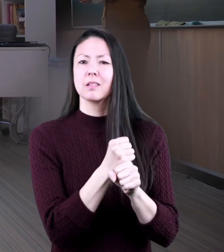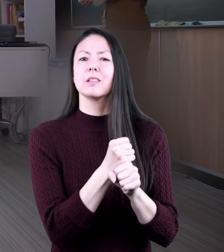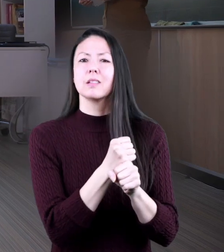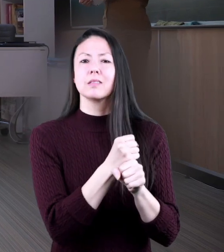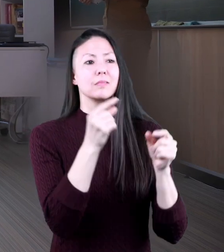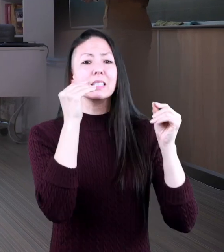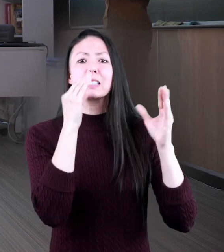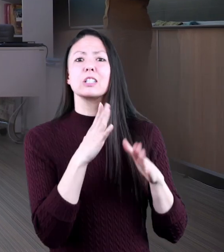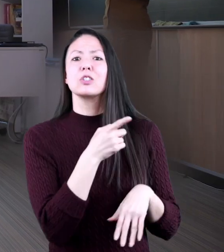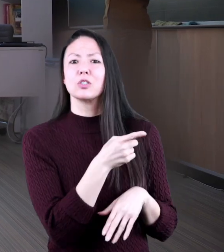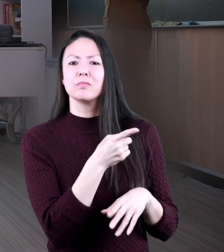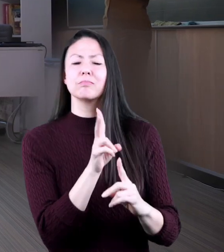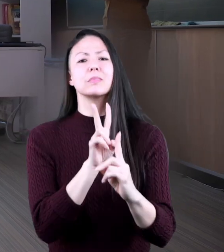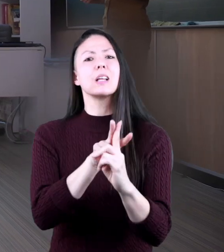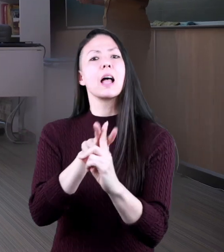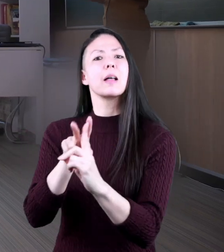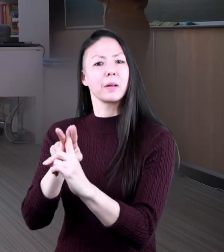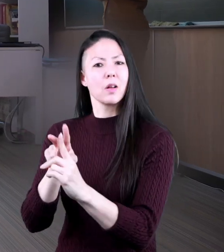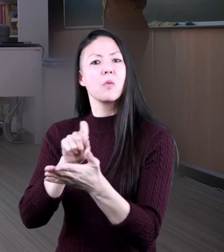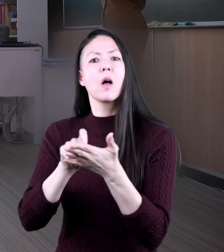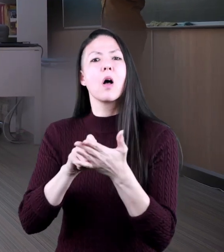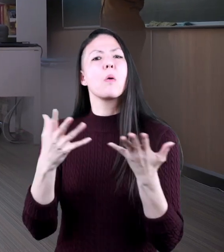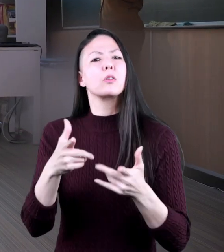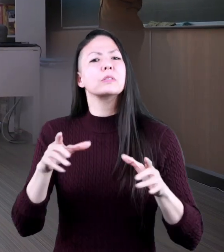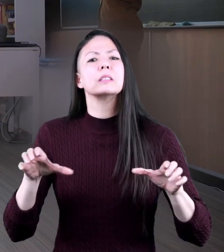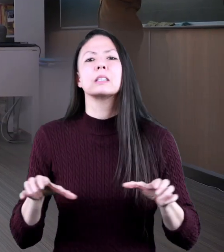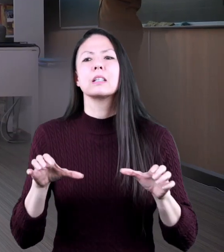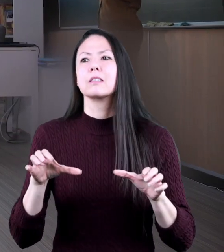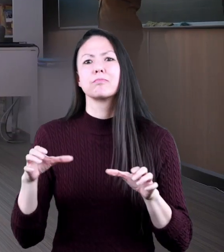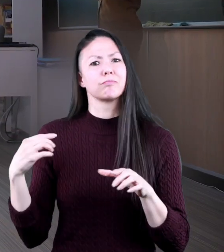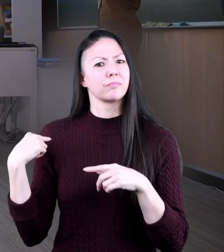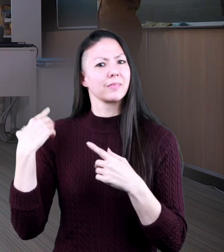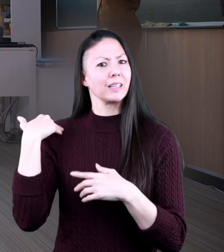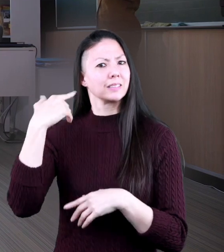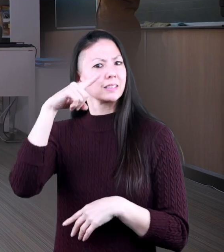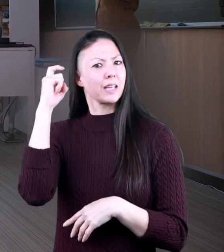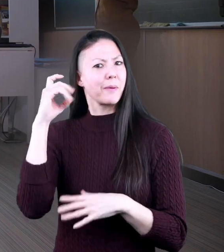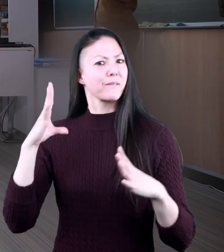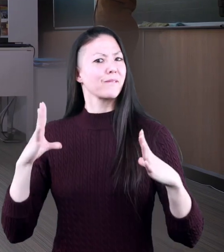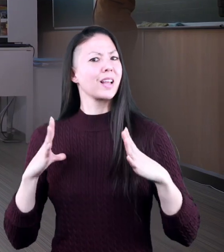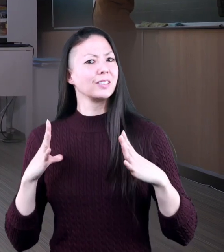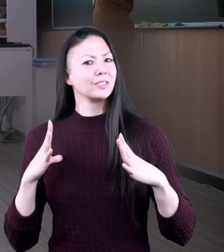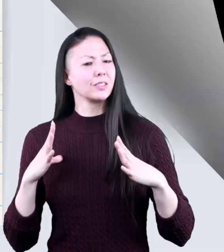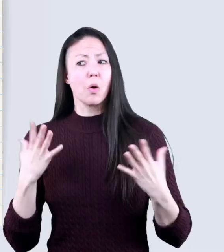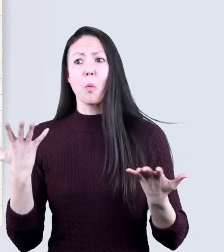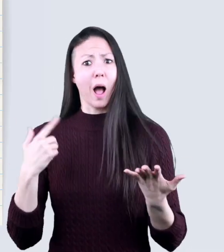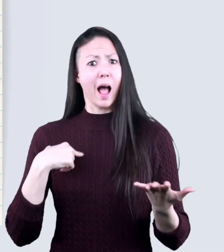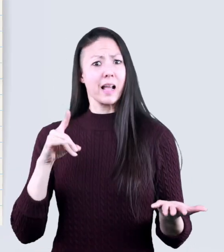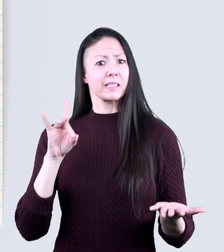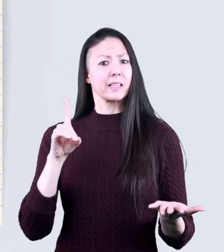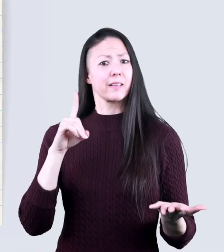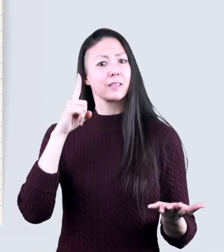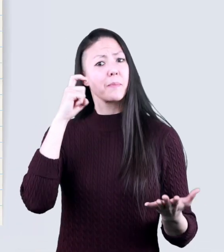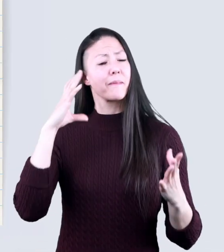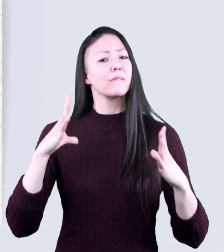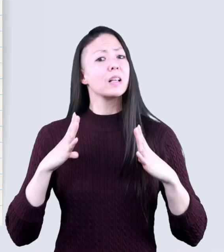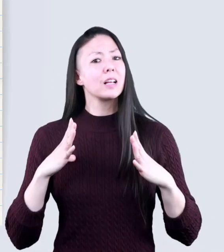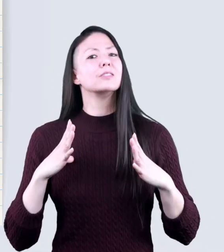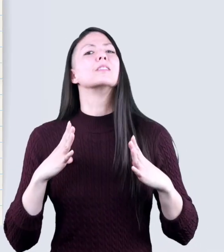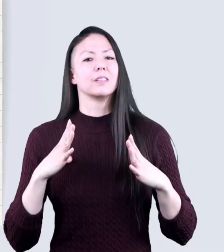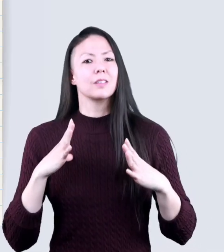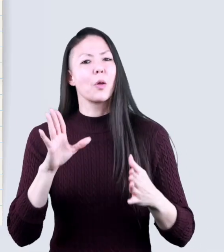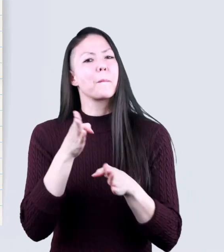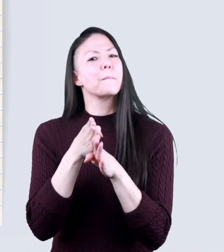year, have you ever had a teacher give you an assignment to write about what you did over summer vacation? What I did for my